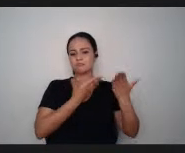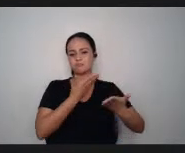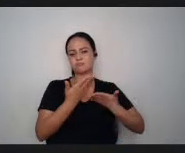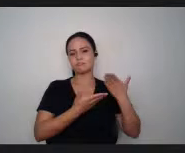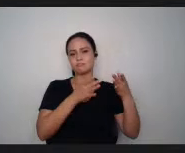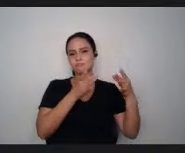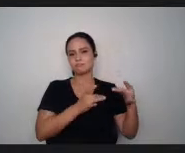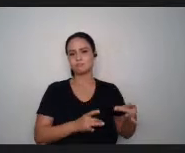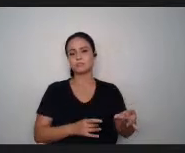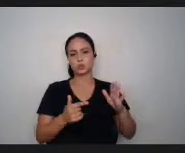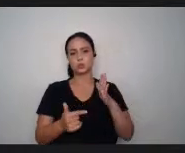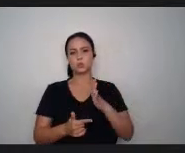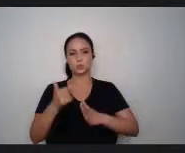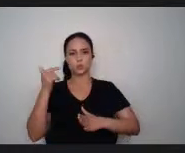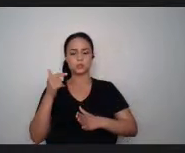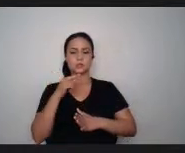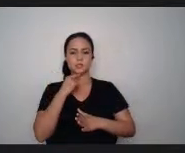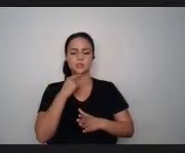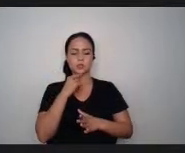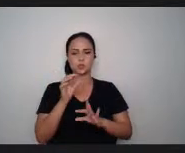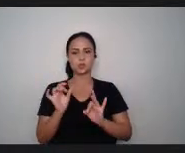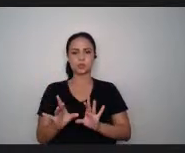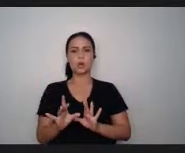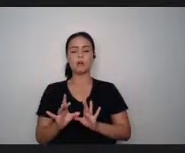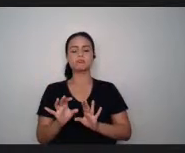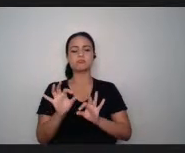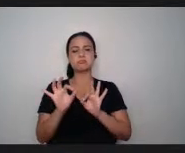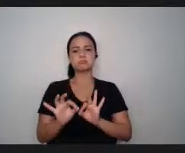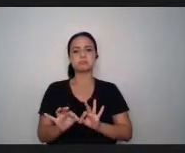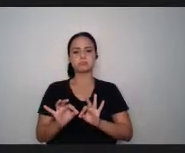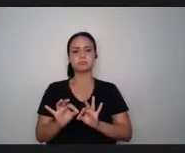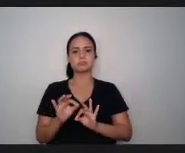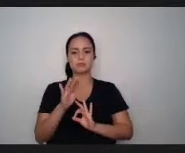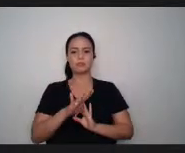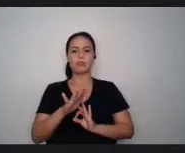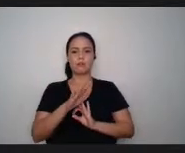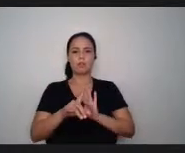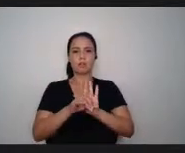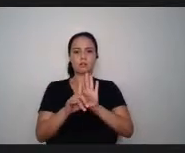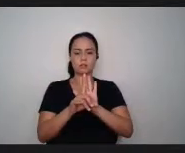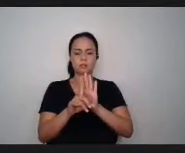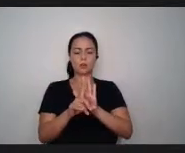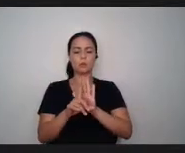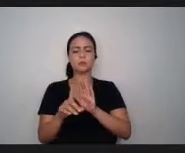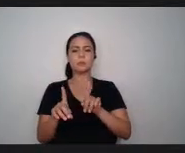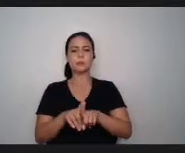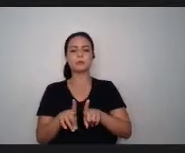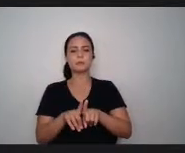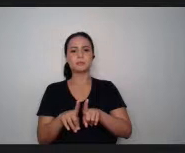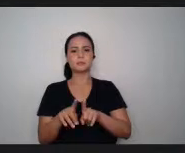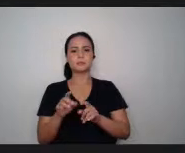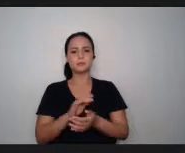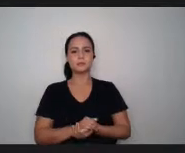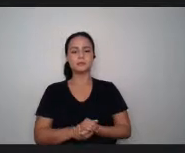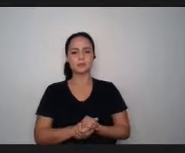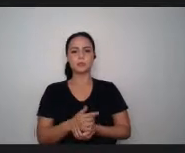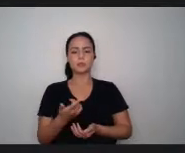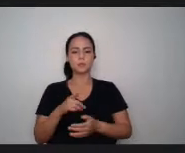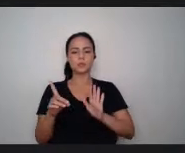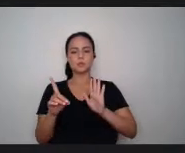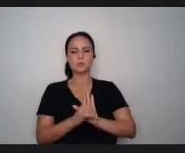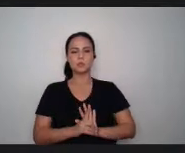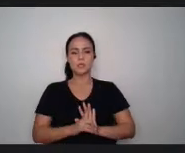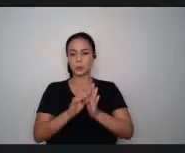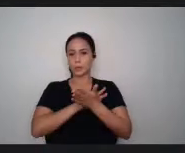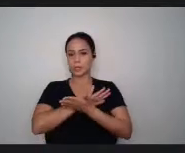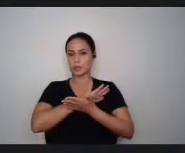get into all of these discussions, but two issues The one about the legislation, that